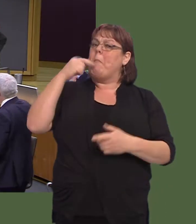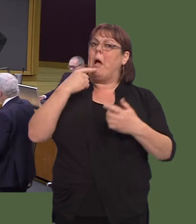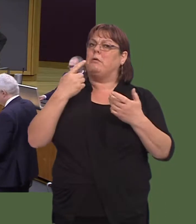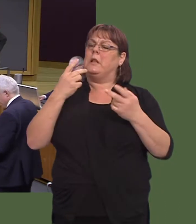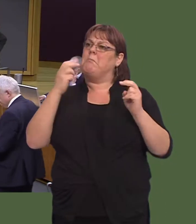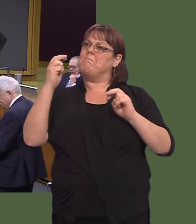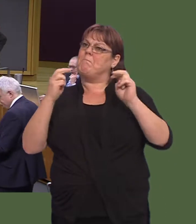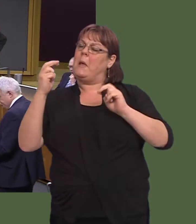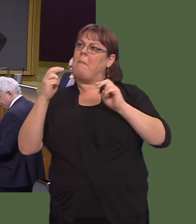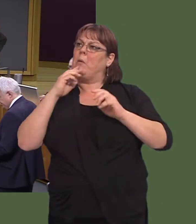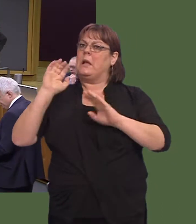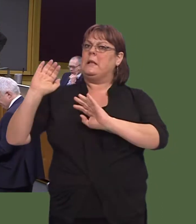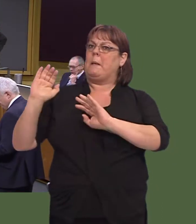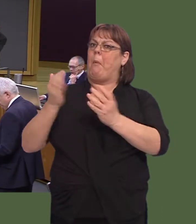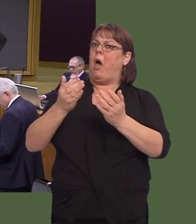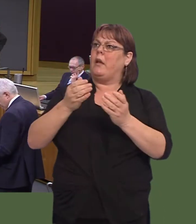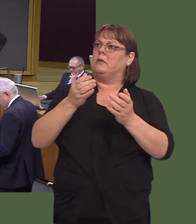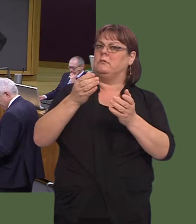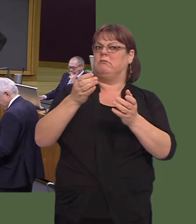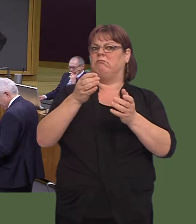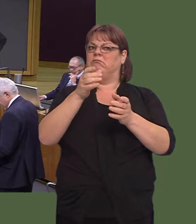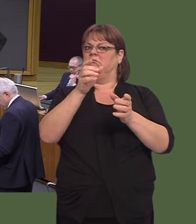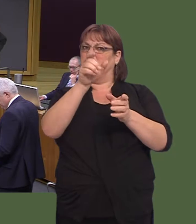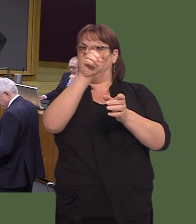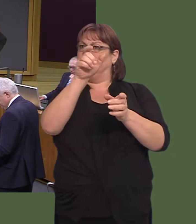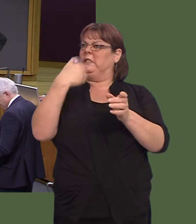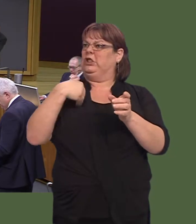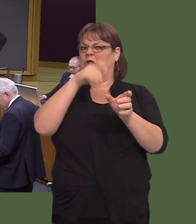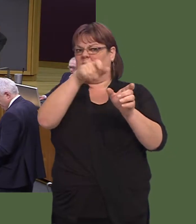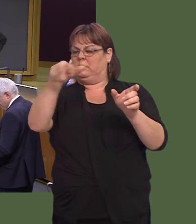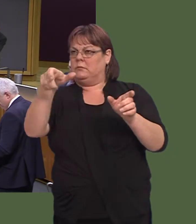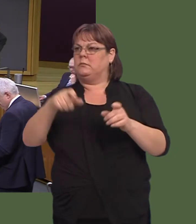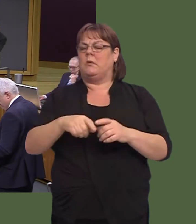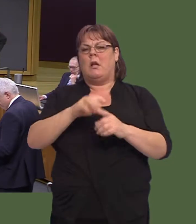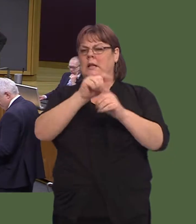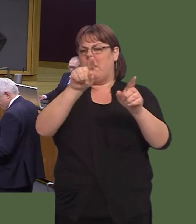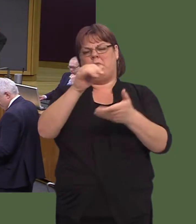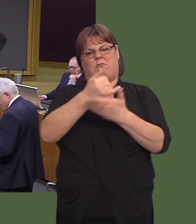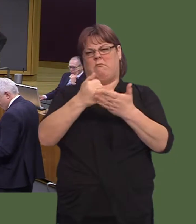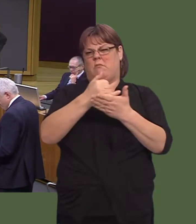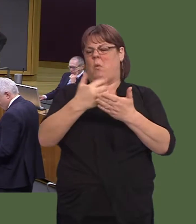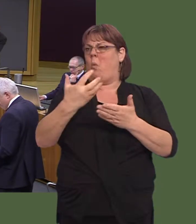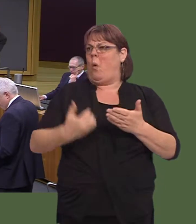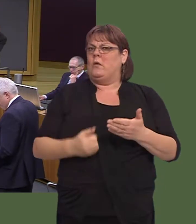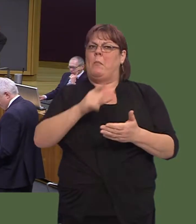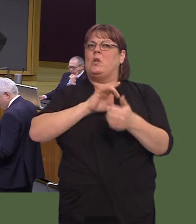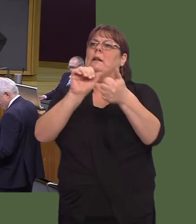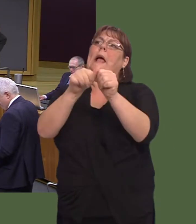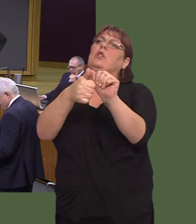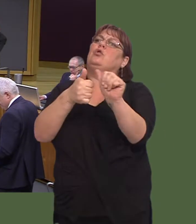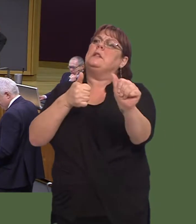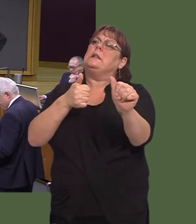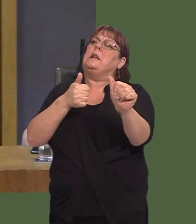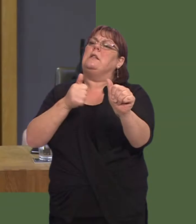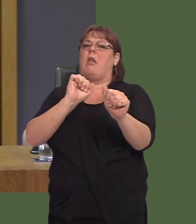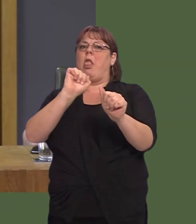supply teachers, and some of our most experienced teachers are earning poor wages because of the situation whereby agencies